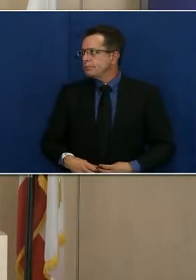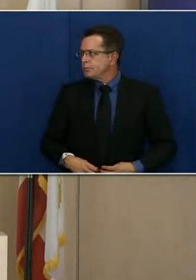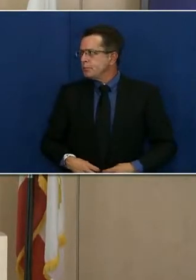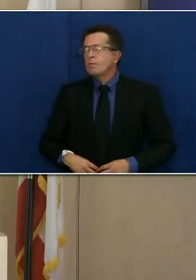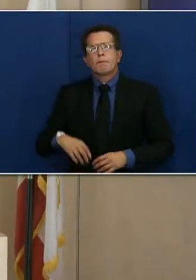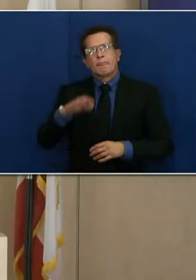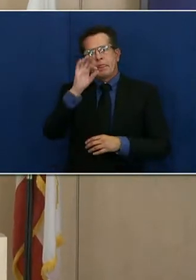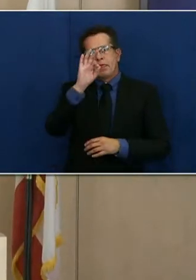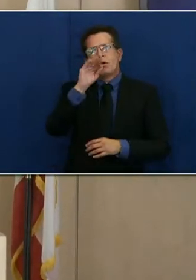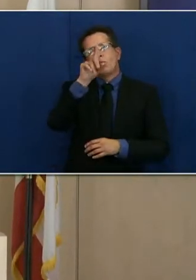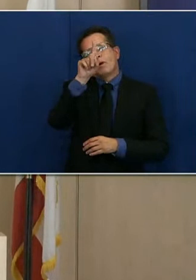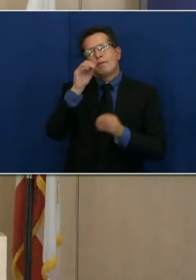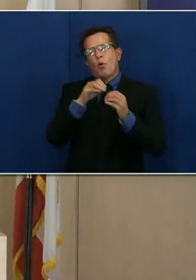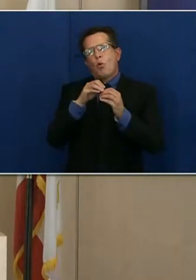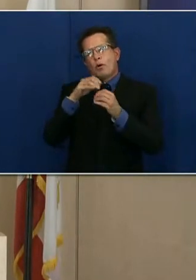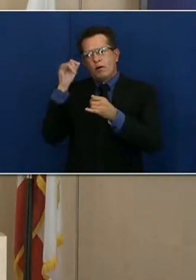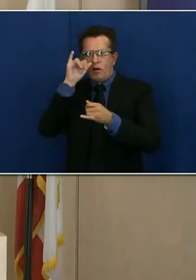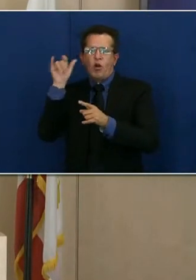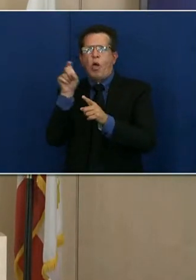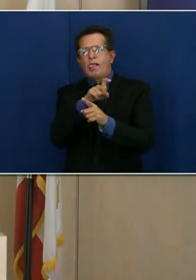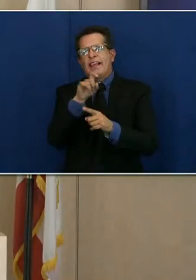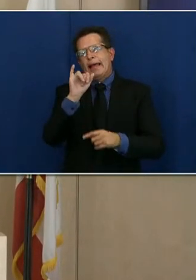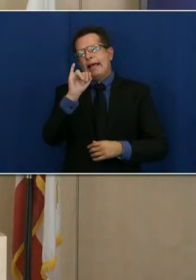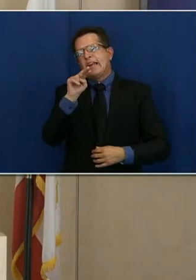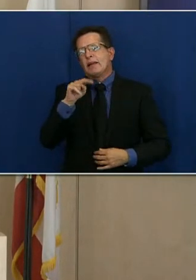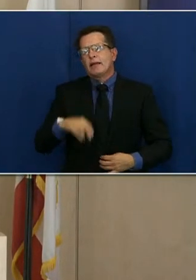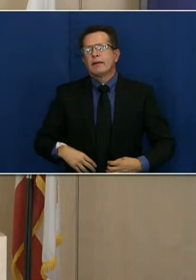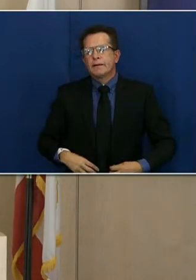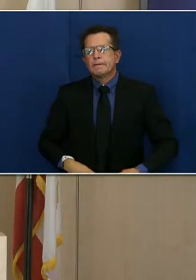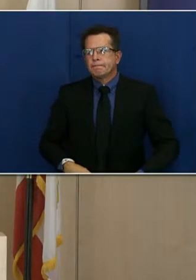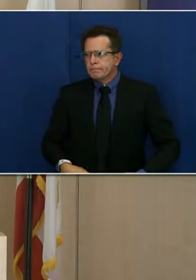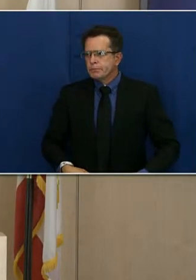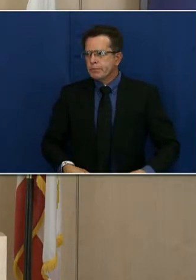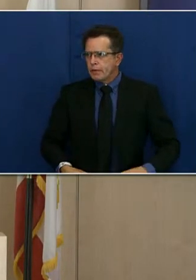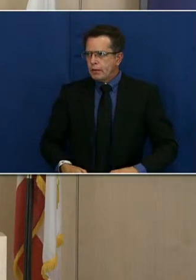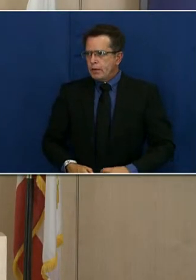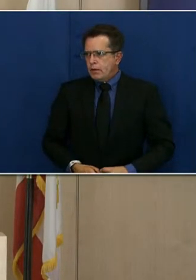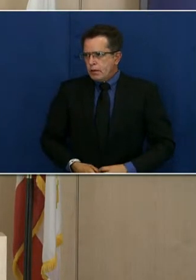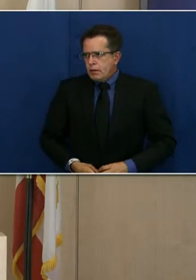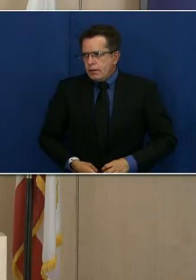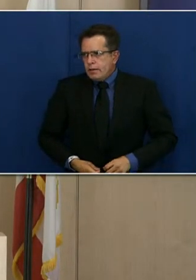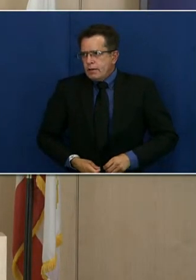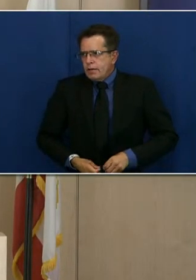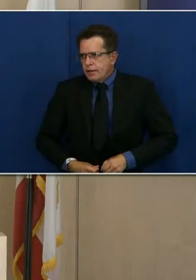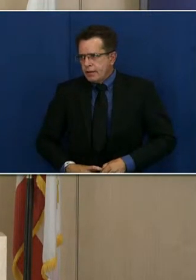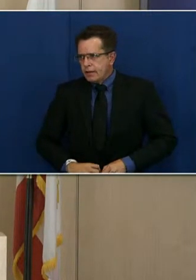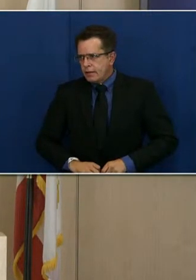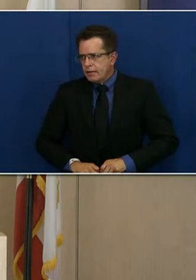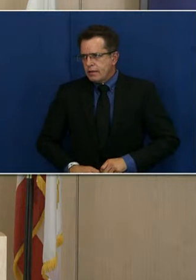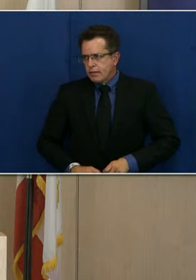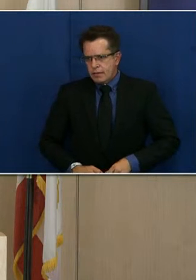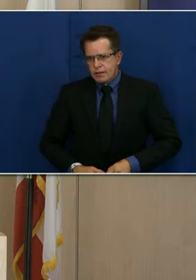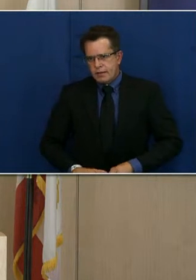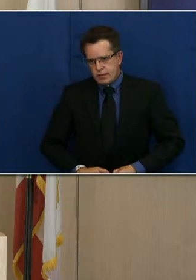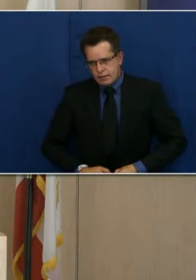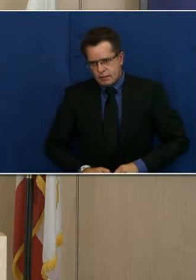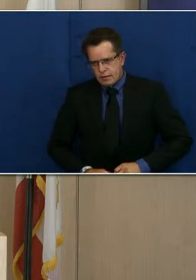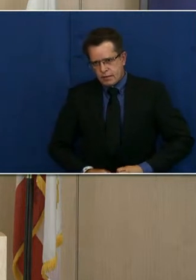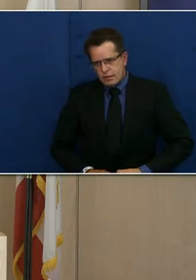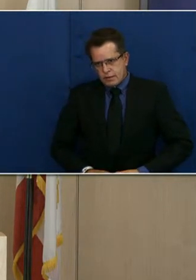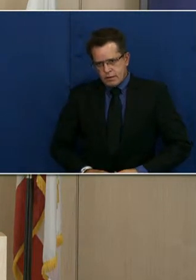We have one final call-in question. Let's go ahead and hear it. This one will be from Will Huntsberry with the Voice of San